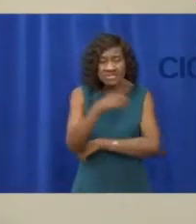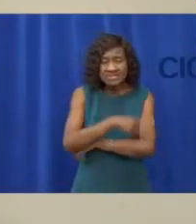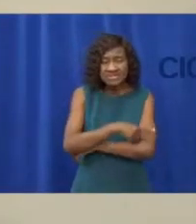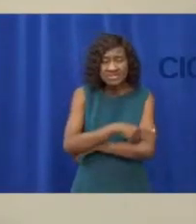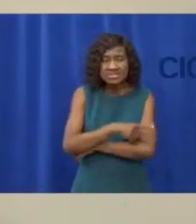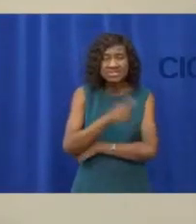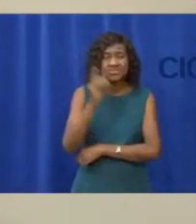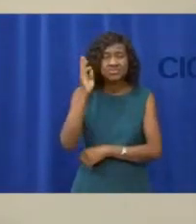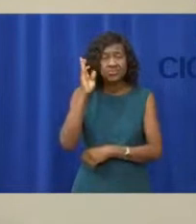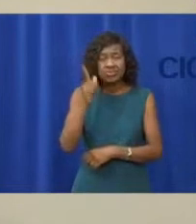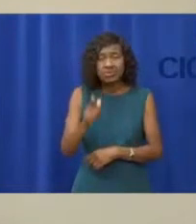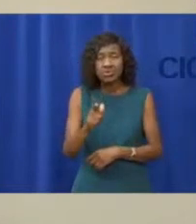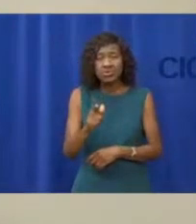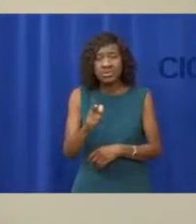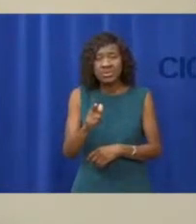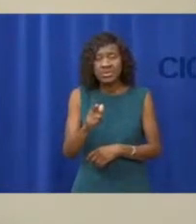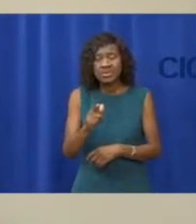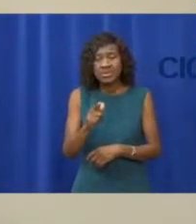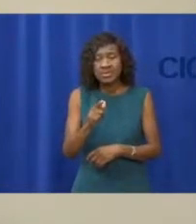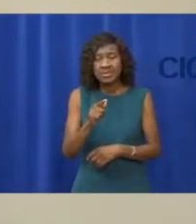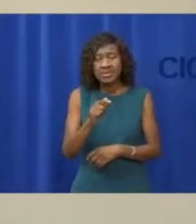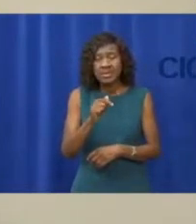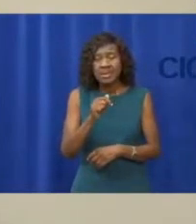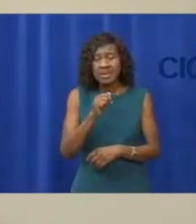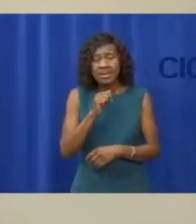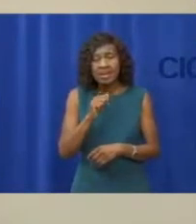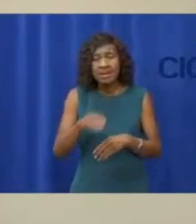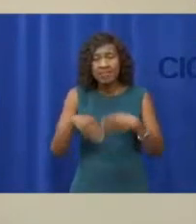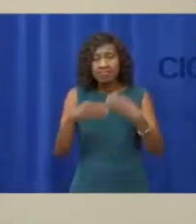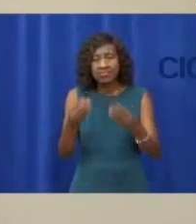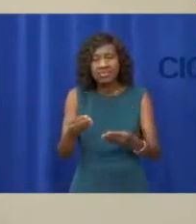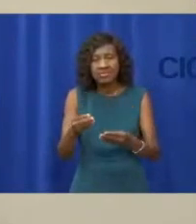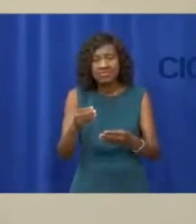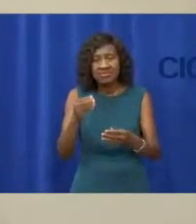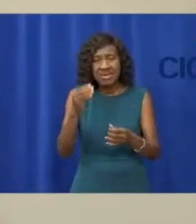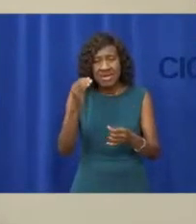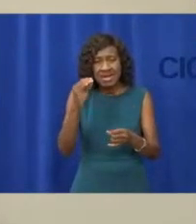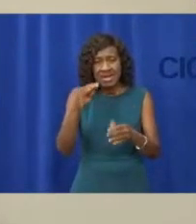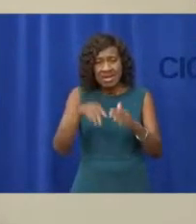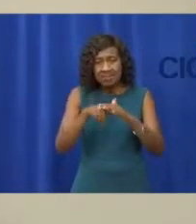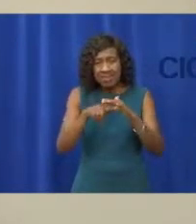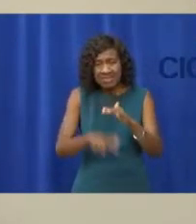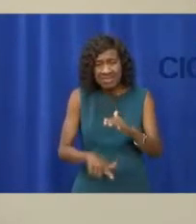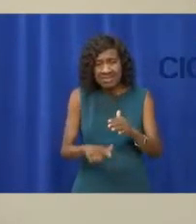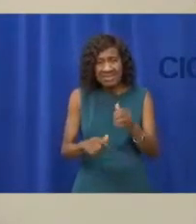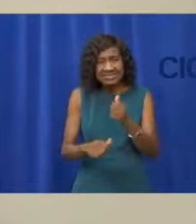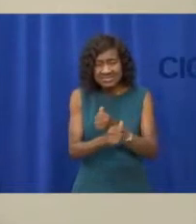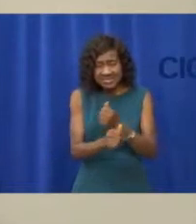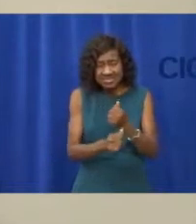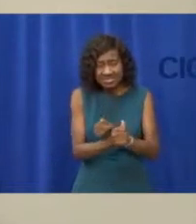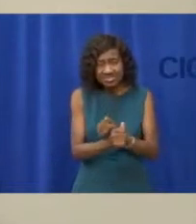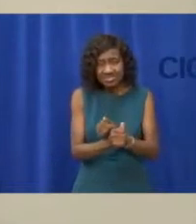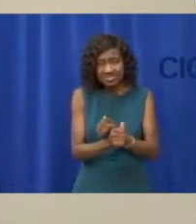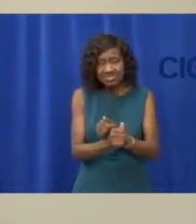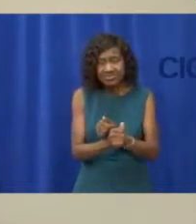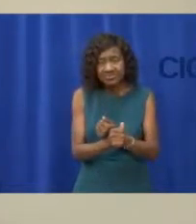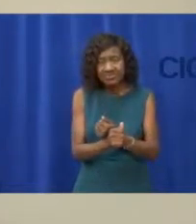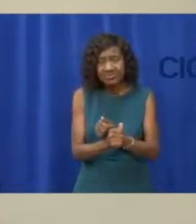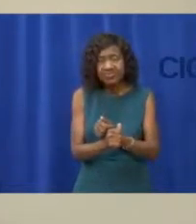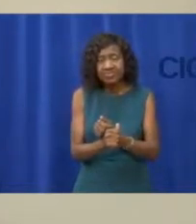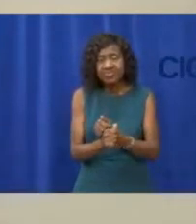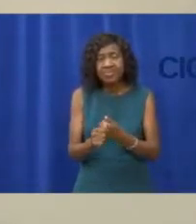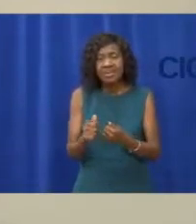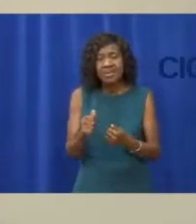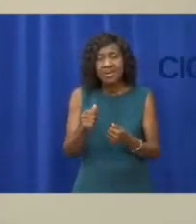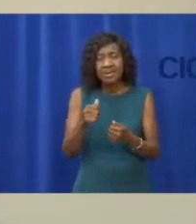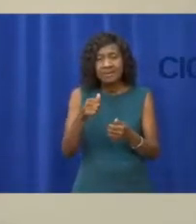to this community than individuals who move about freely, not practicing